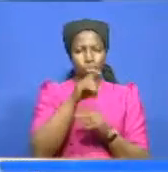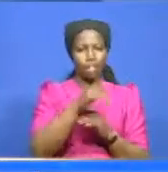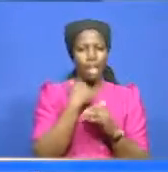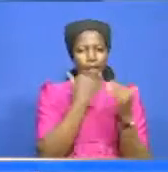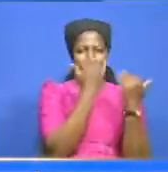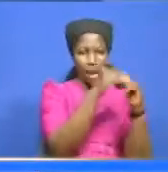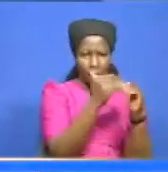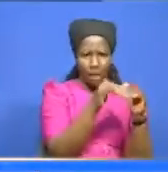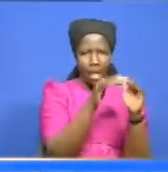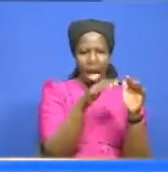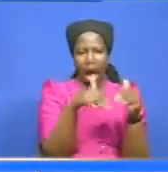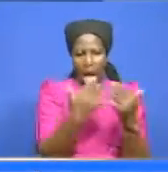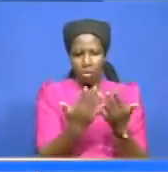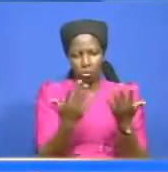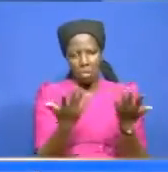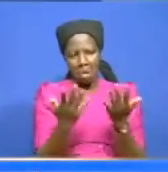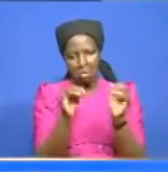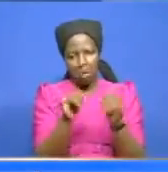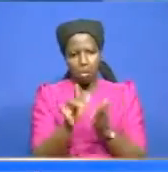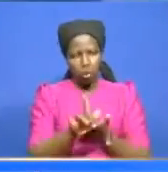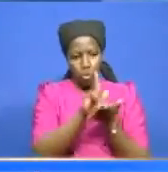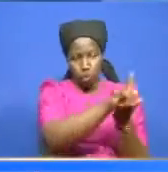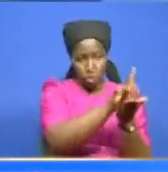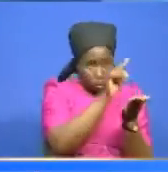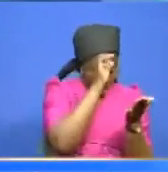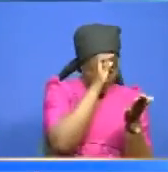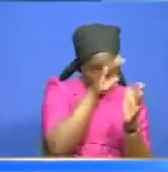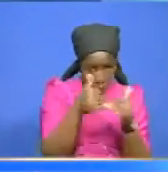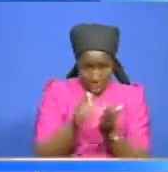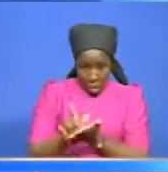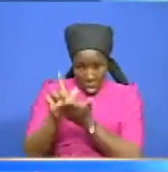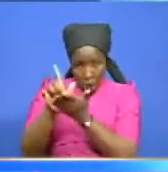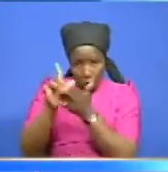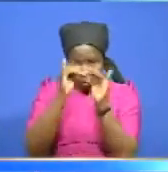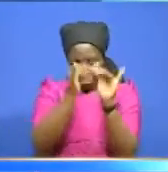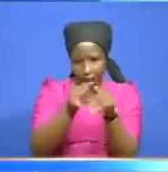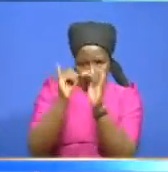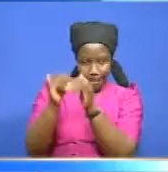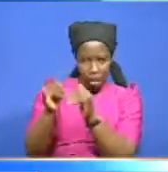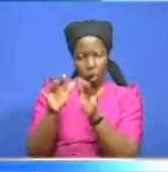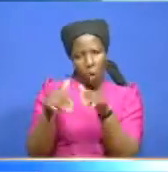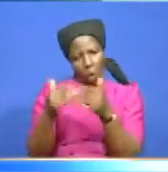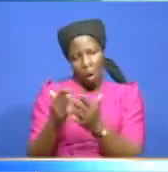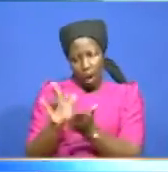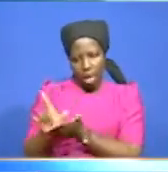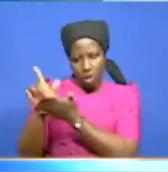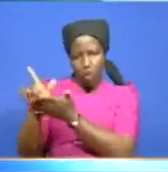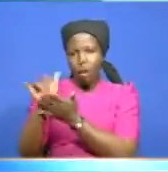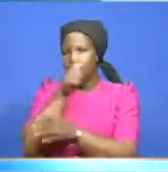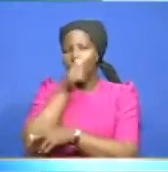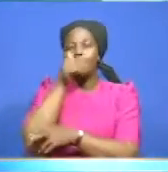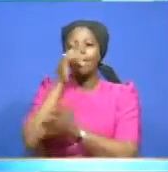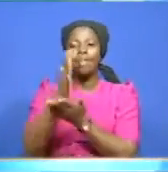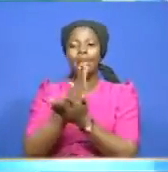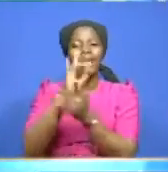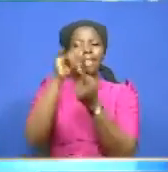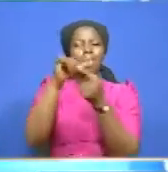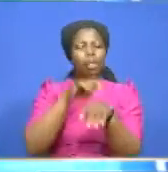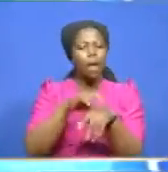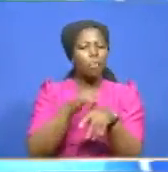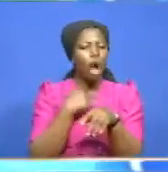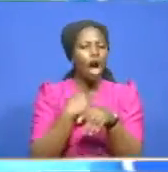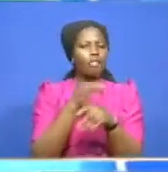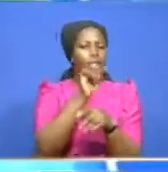ceiling around where you can either lend to government or you can lend to individuals or in the private sector. Until we have that semblance of